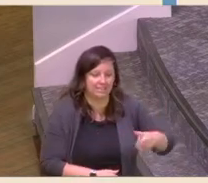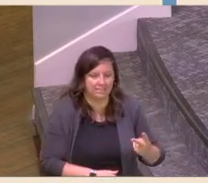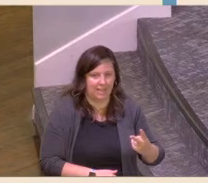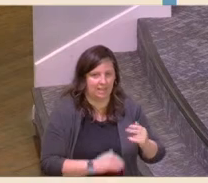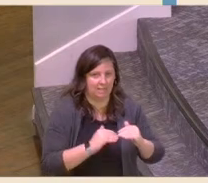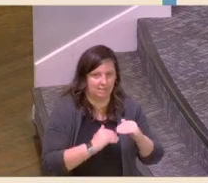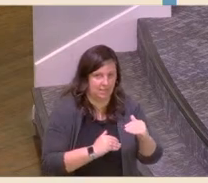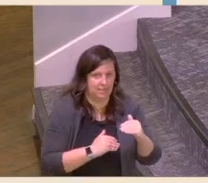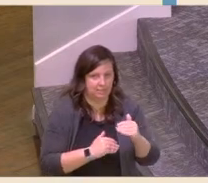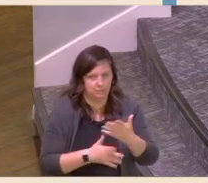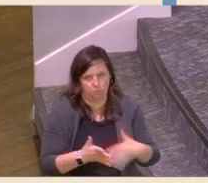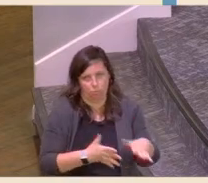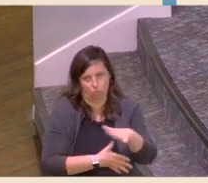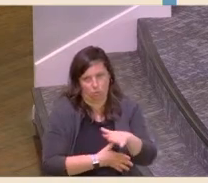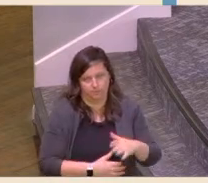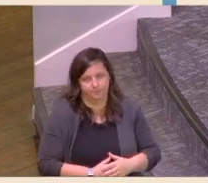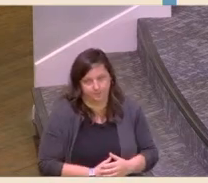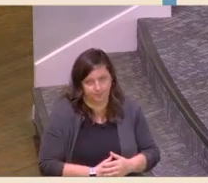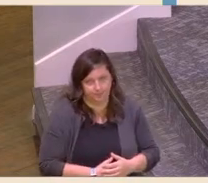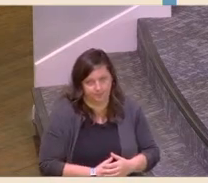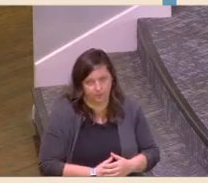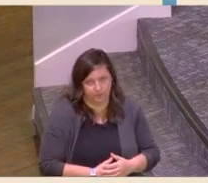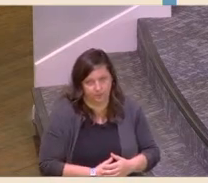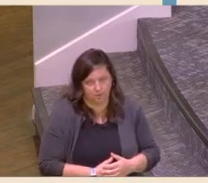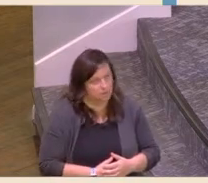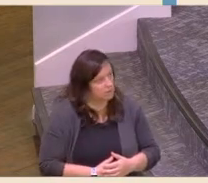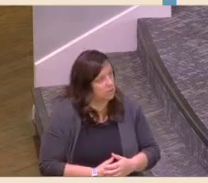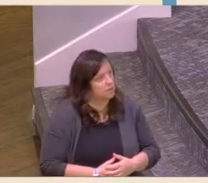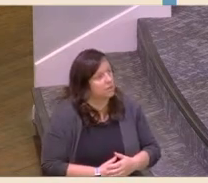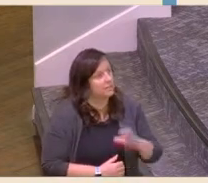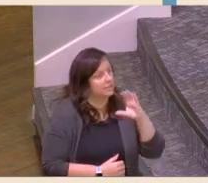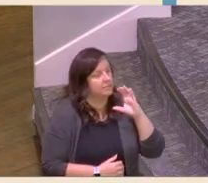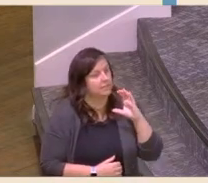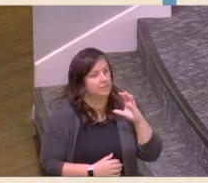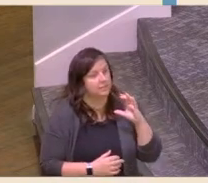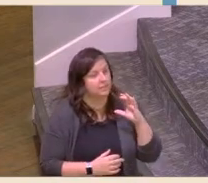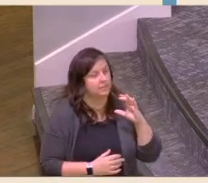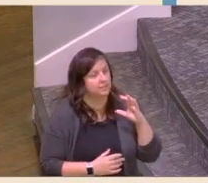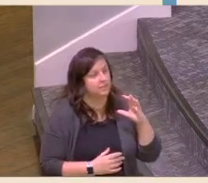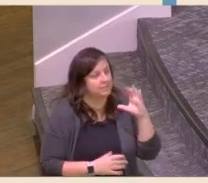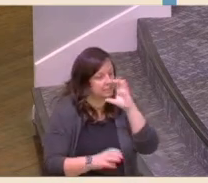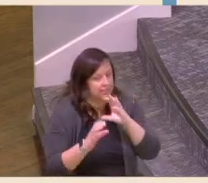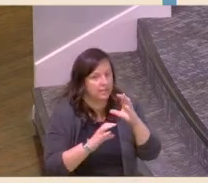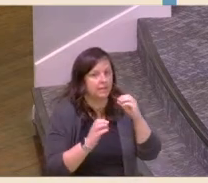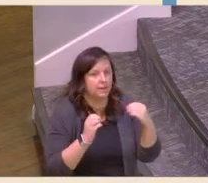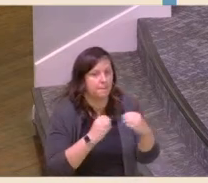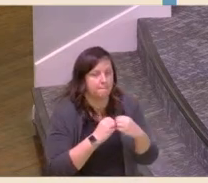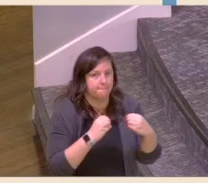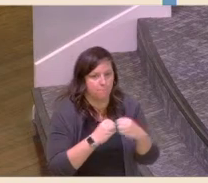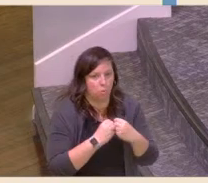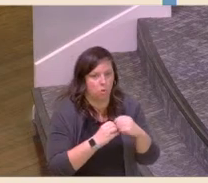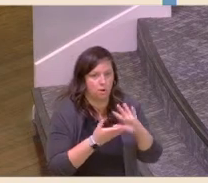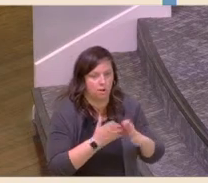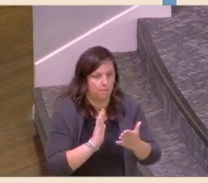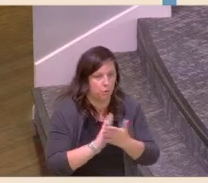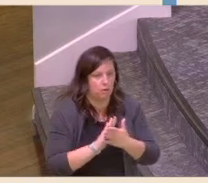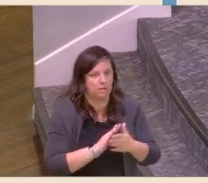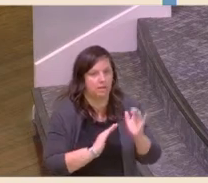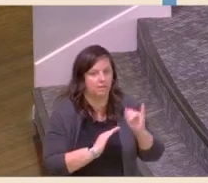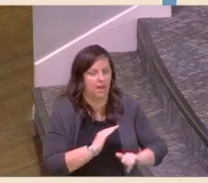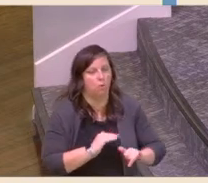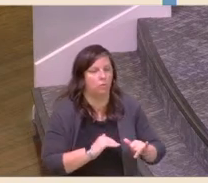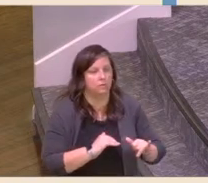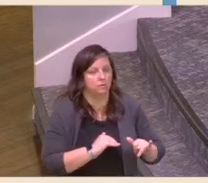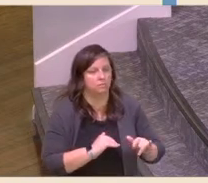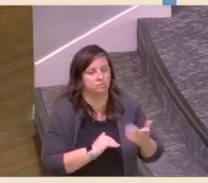item. And seek more community input on possible uses was the least average prioritized